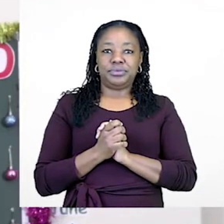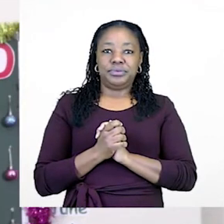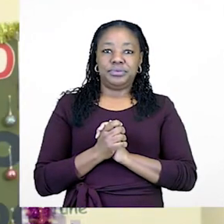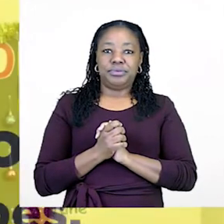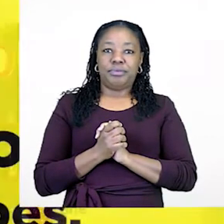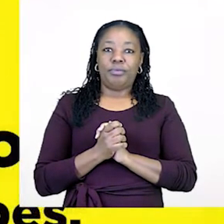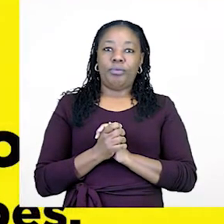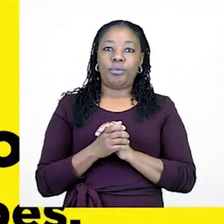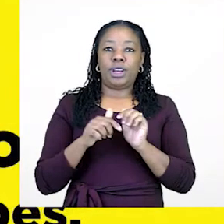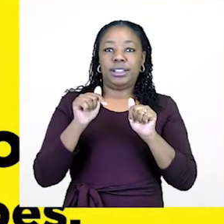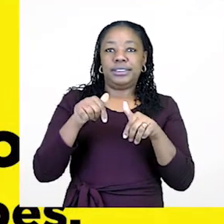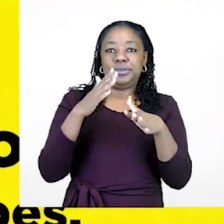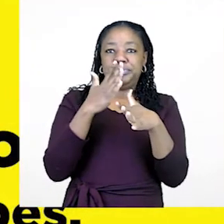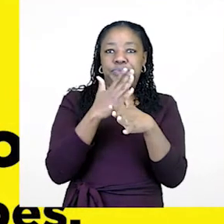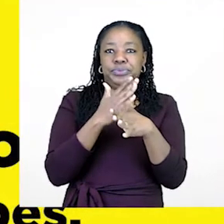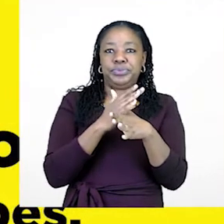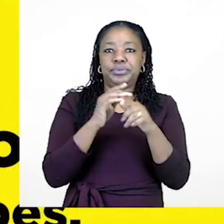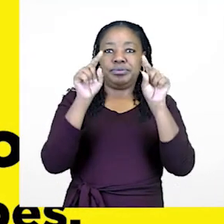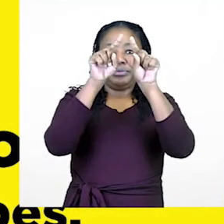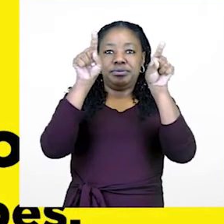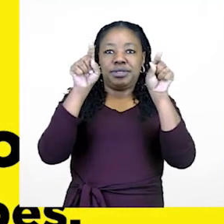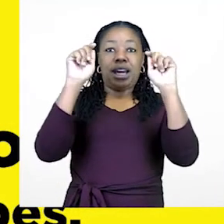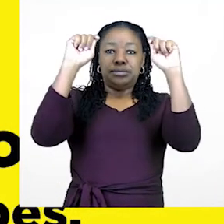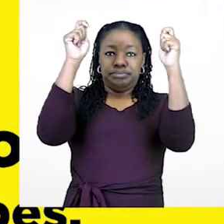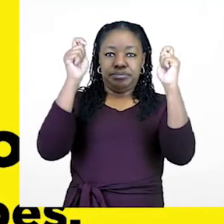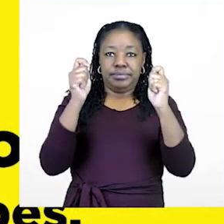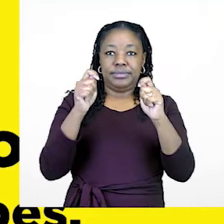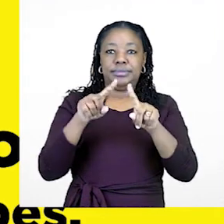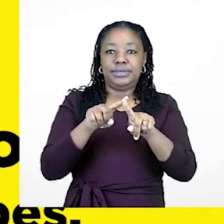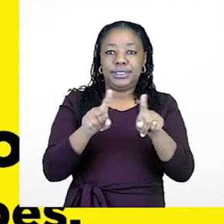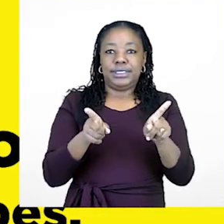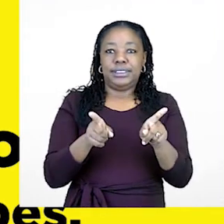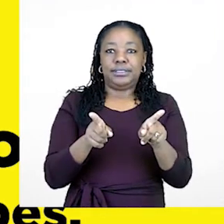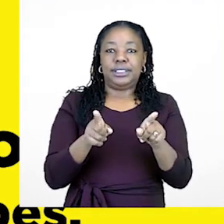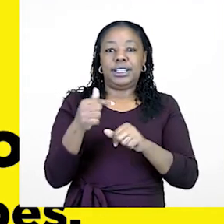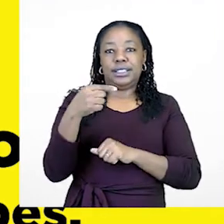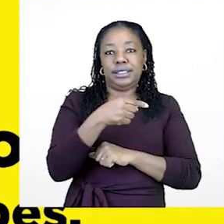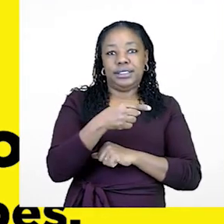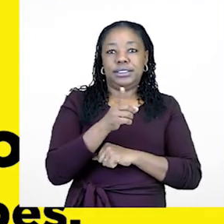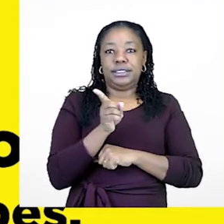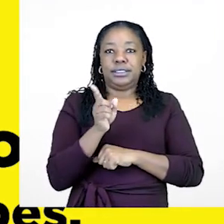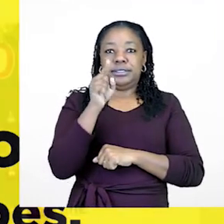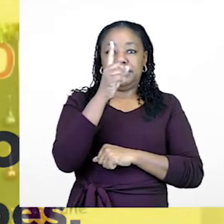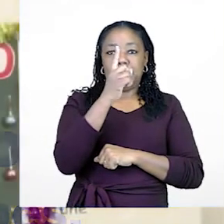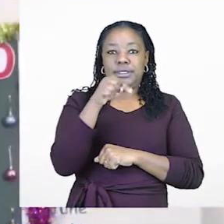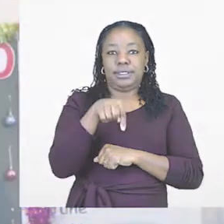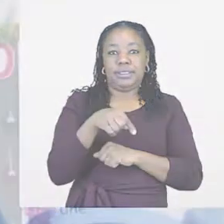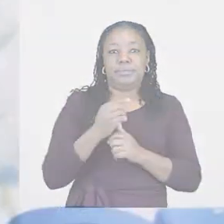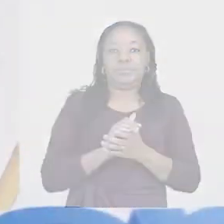Well done. Our lesson today is about shapes, differences, and